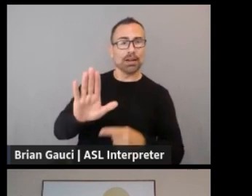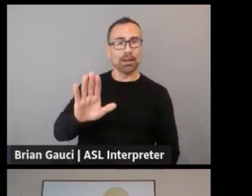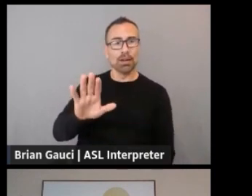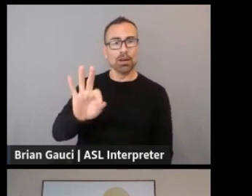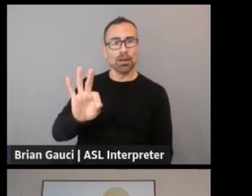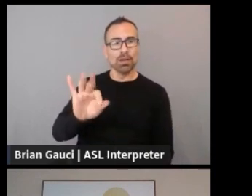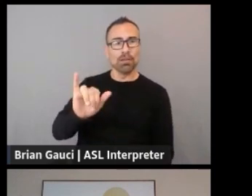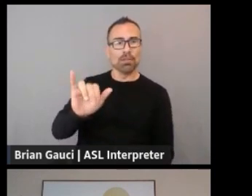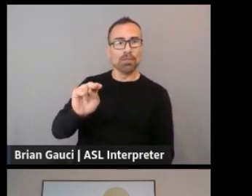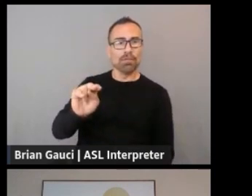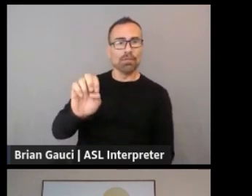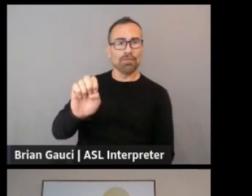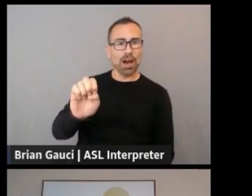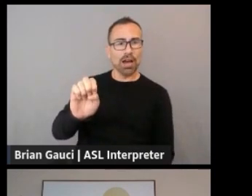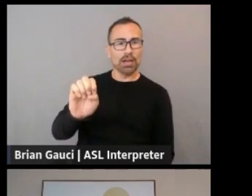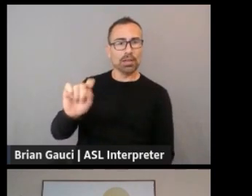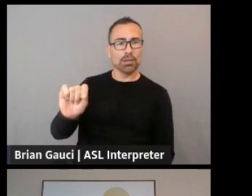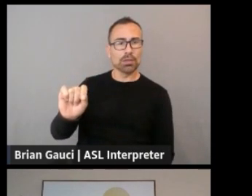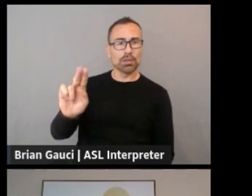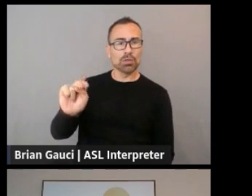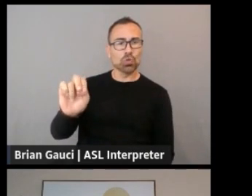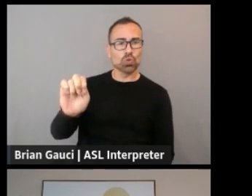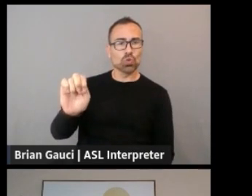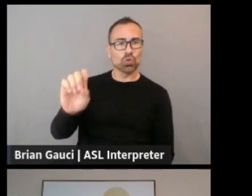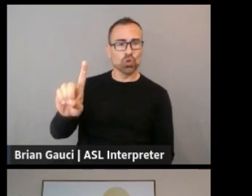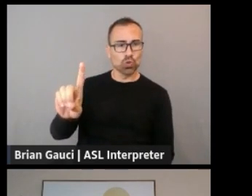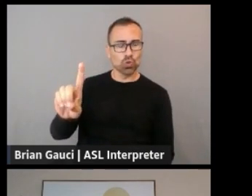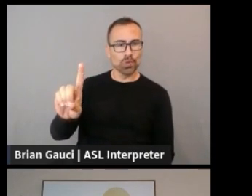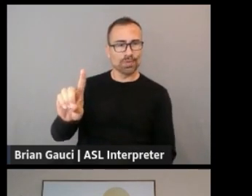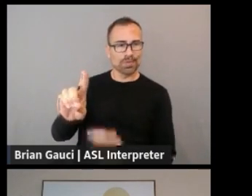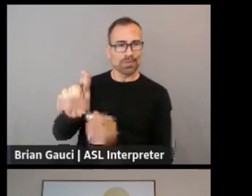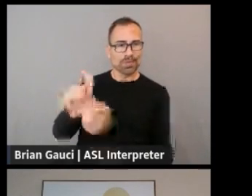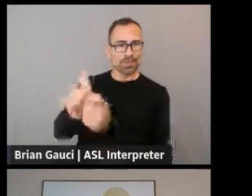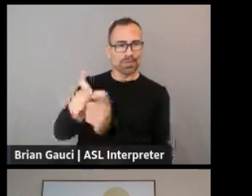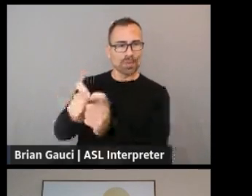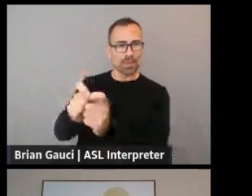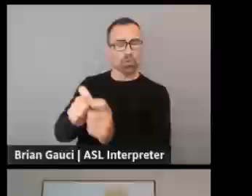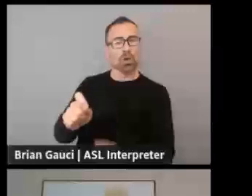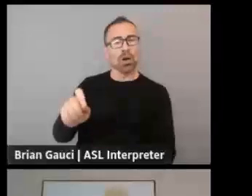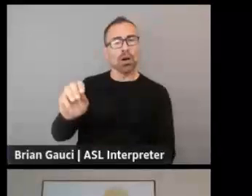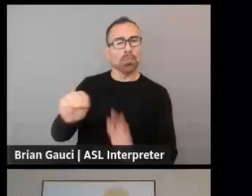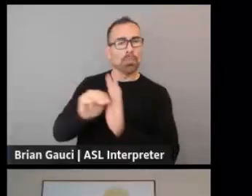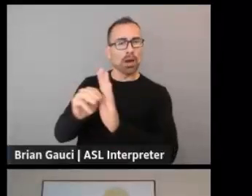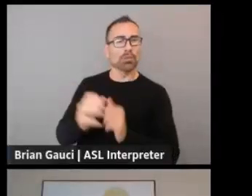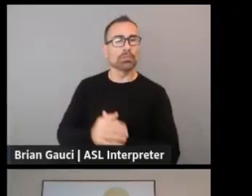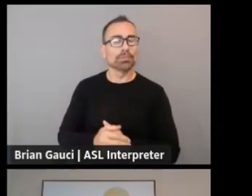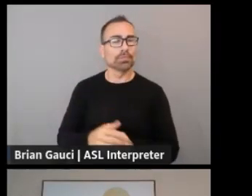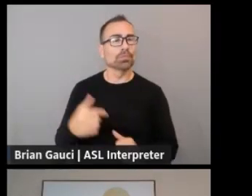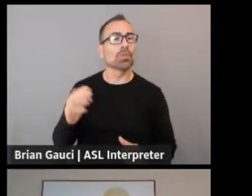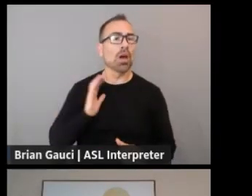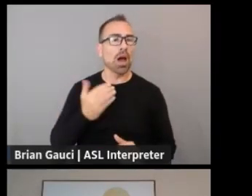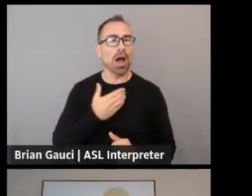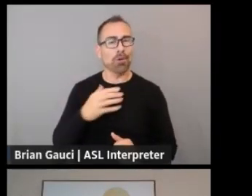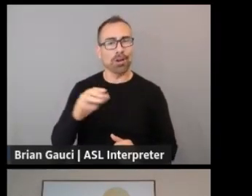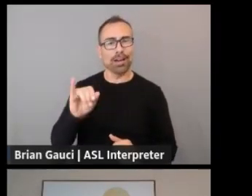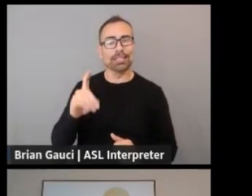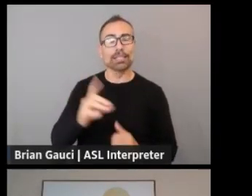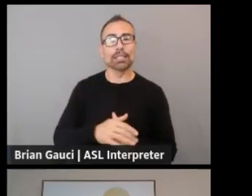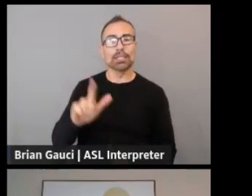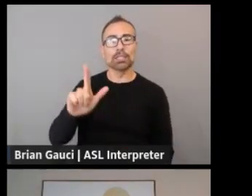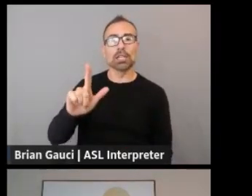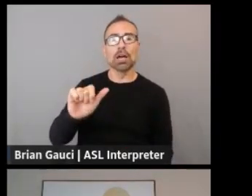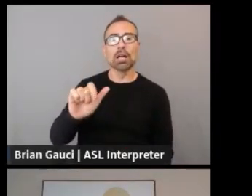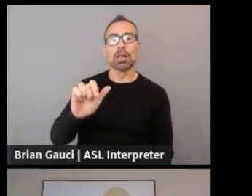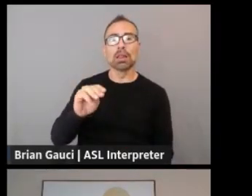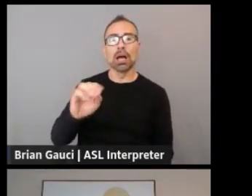model. And they call this model, well, our model ID for it is Llama 2 7BF, F